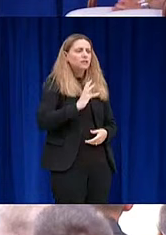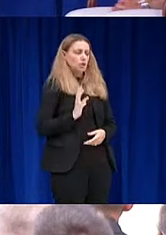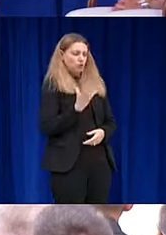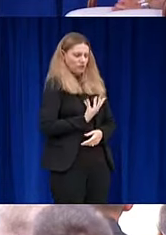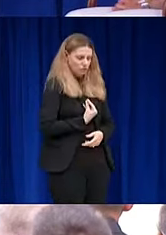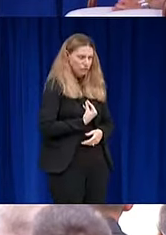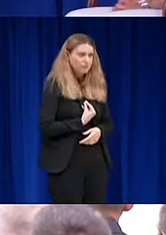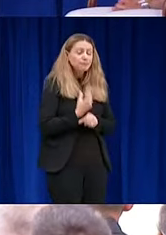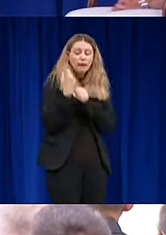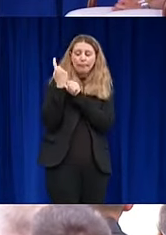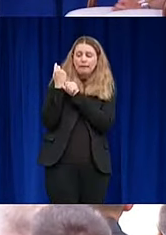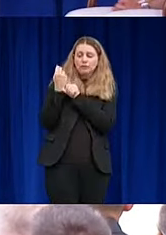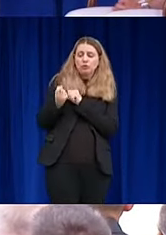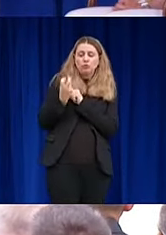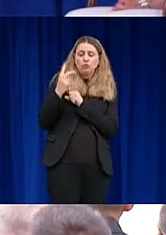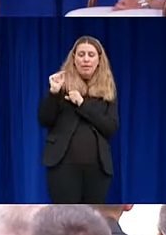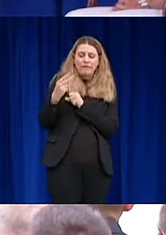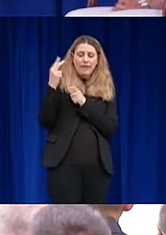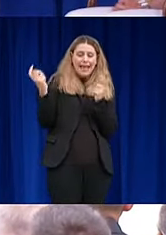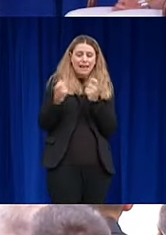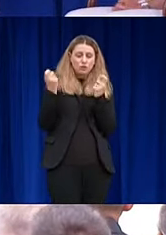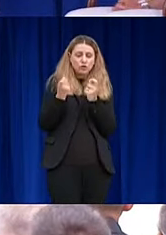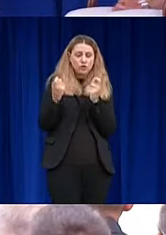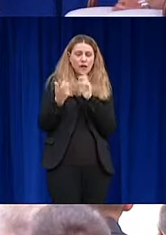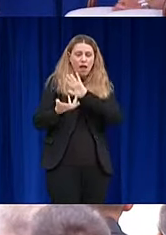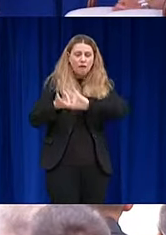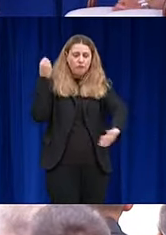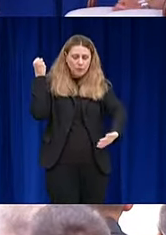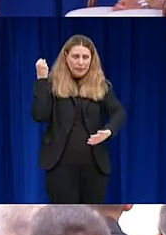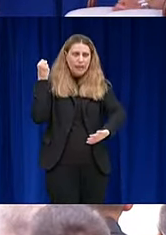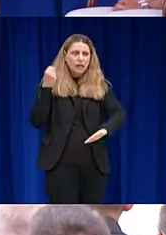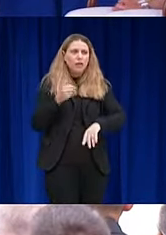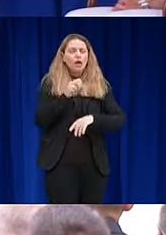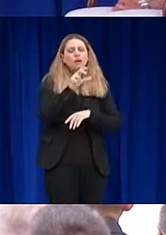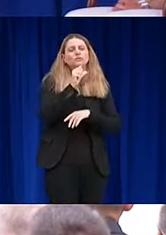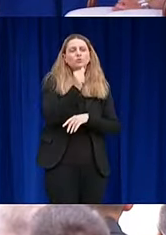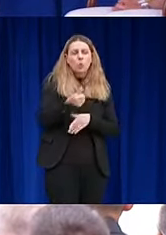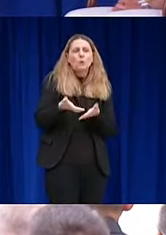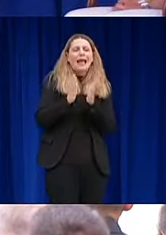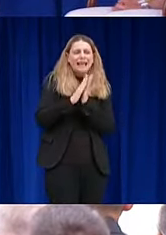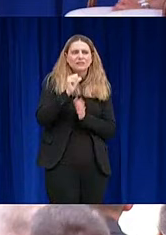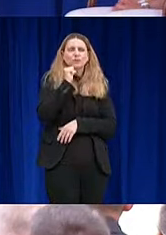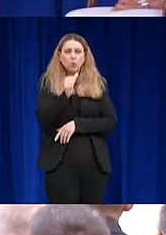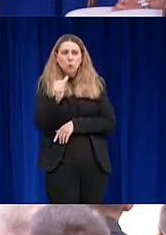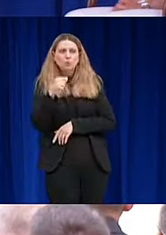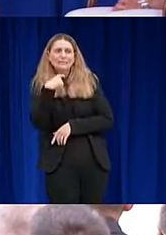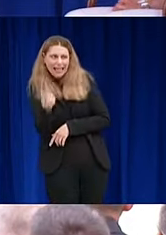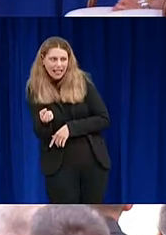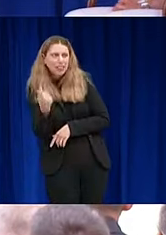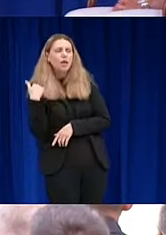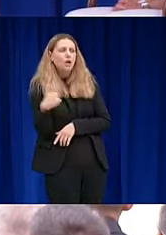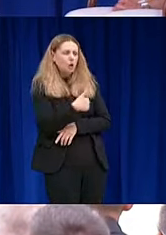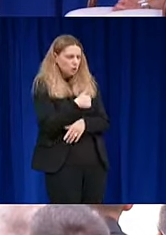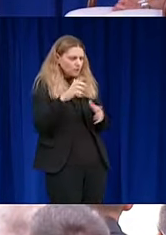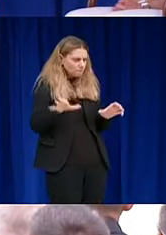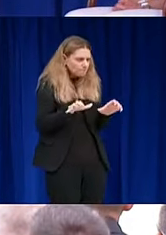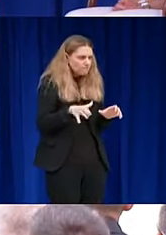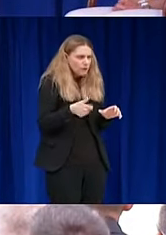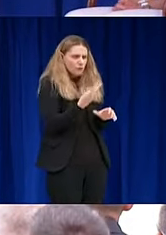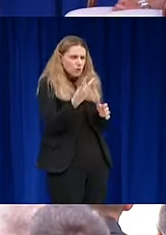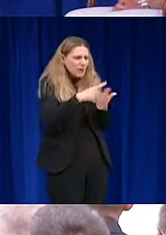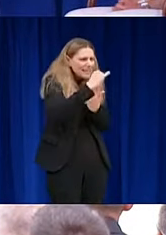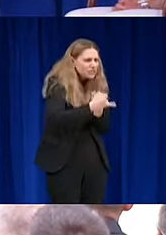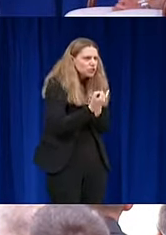12th anniversary of the repeal of Don't Ask, Don't Tell, we announced new initiatives to proactively review thousands of